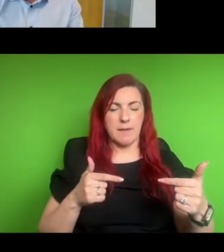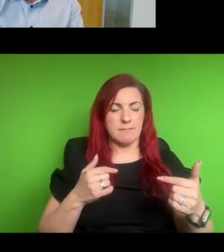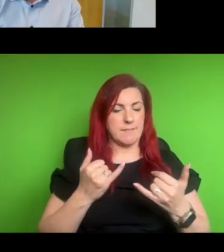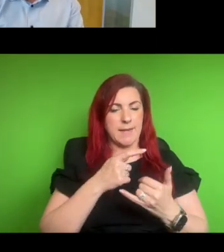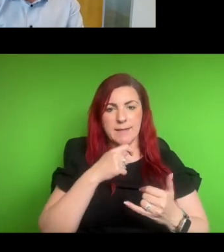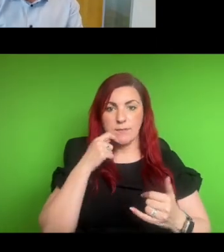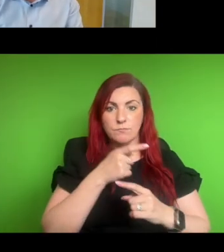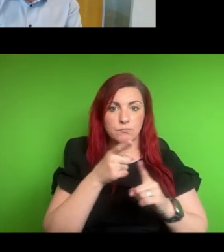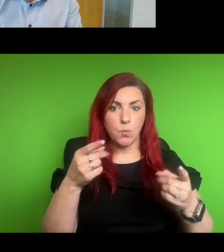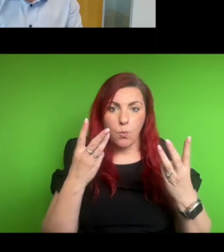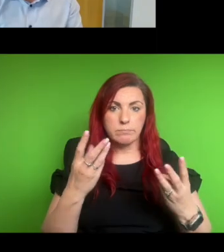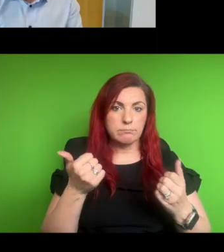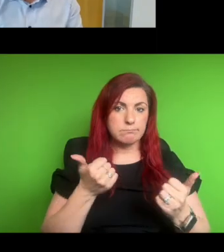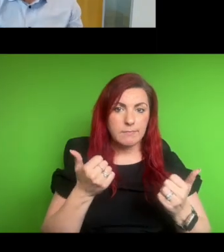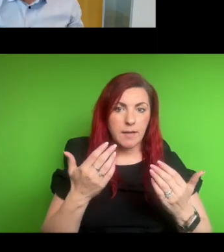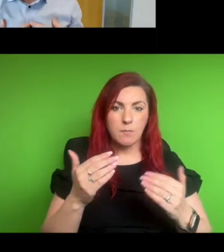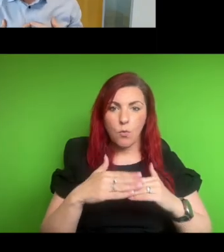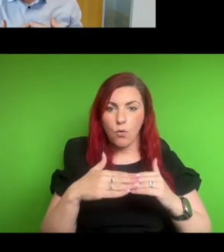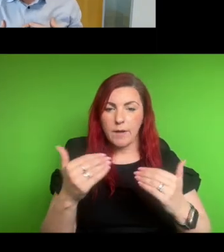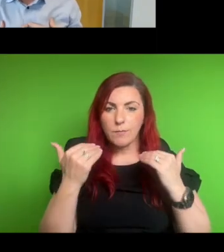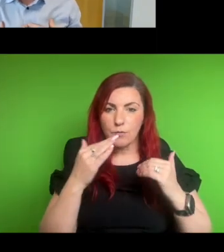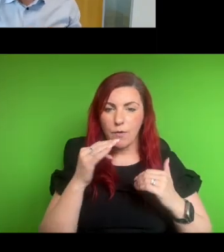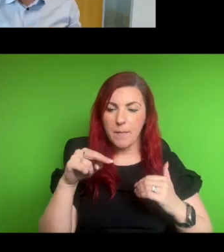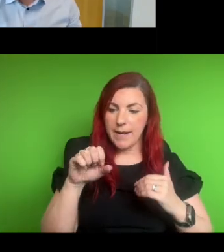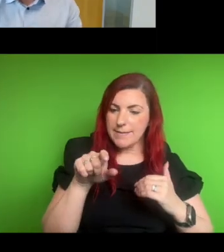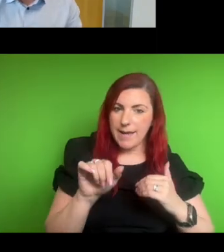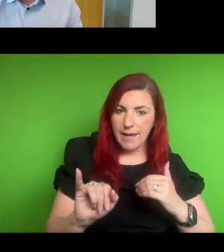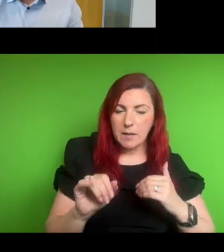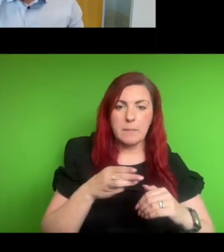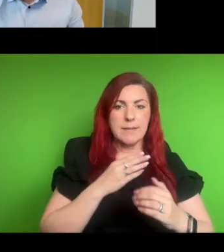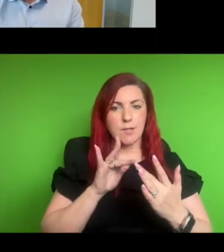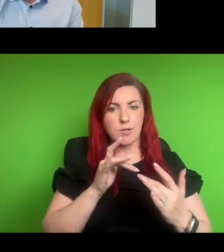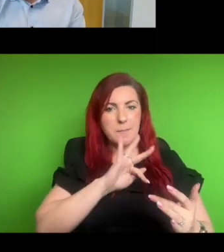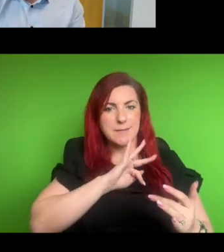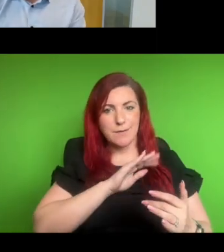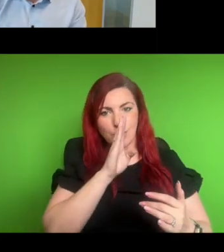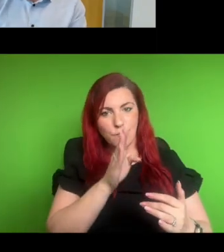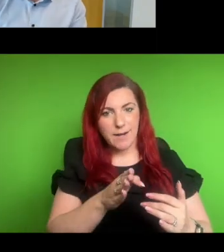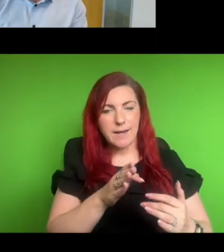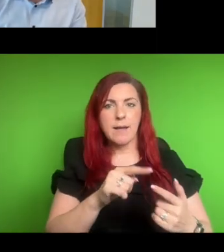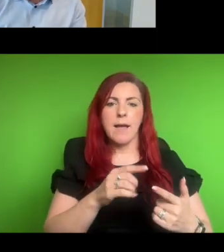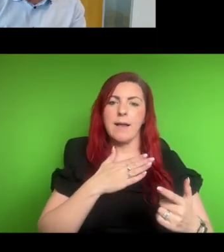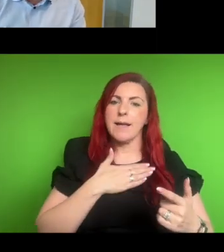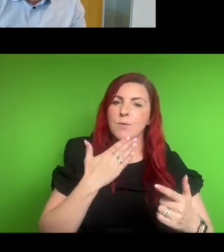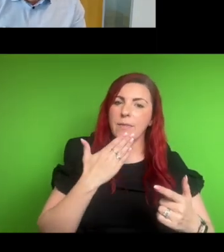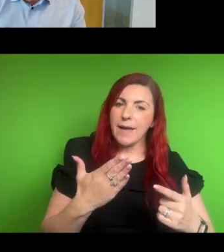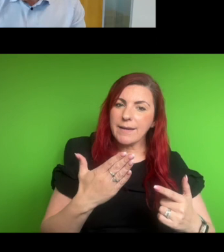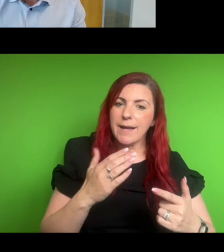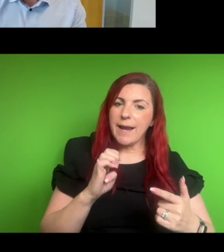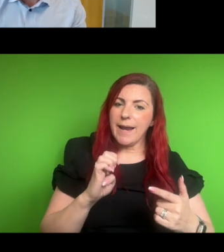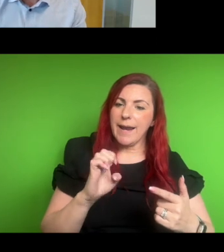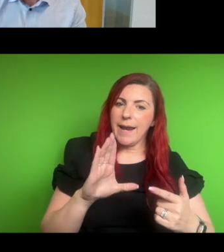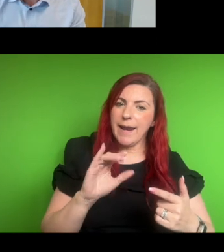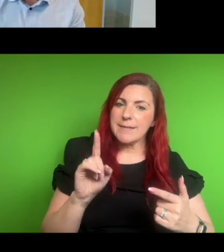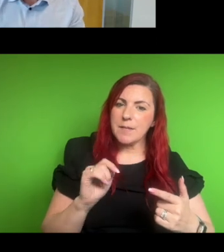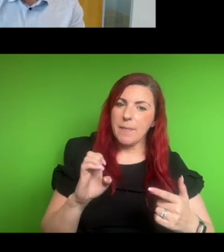any information from NSAI, please contact myself directly. I'd like to thank Elizabeth O'Farrell,